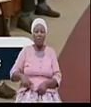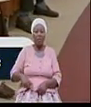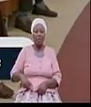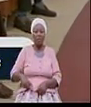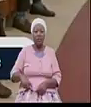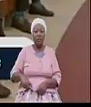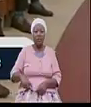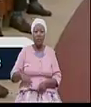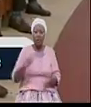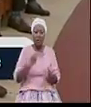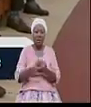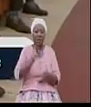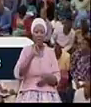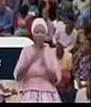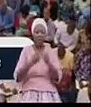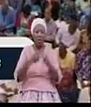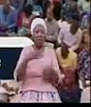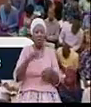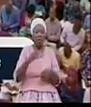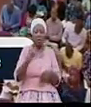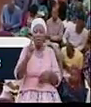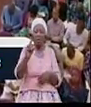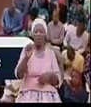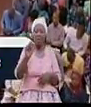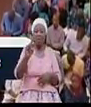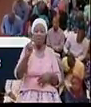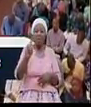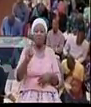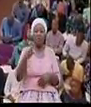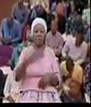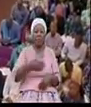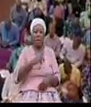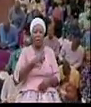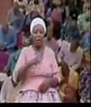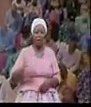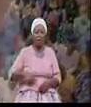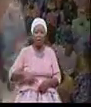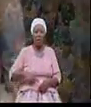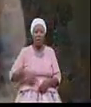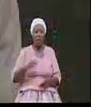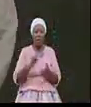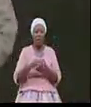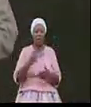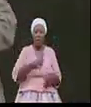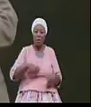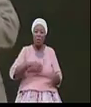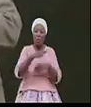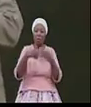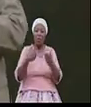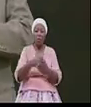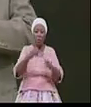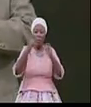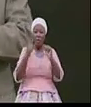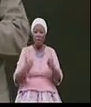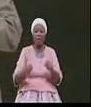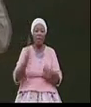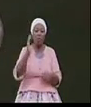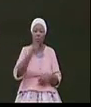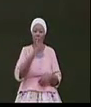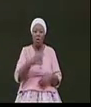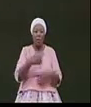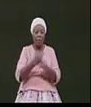He's talking about David, my Lord, the Lord as the Almighty, will certainly make my